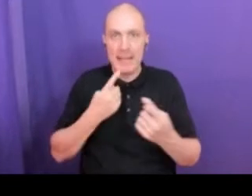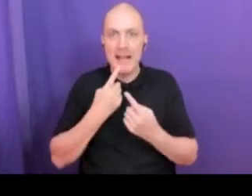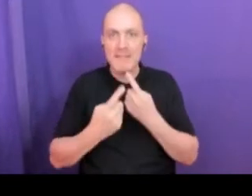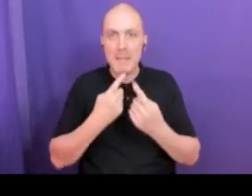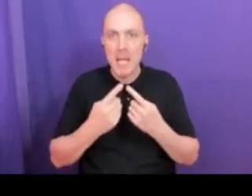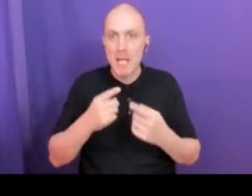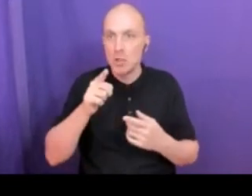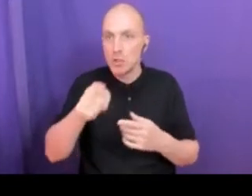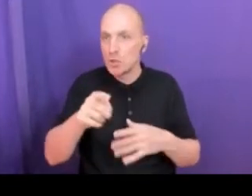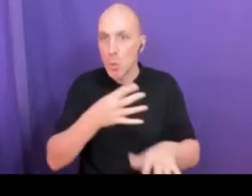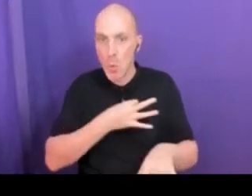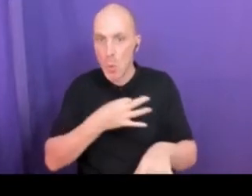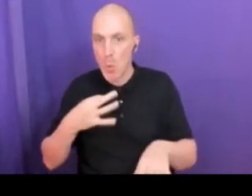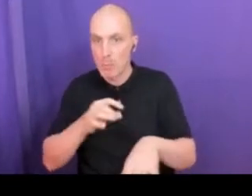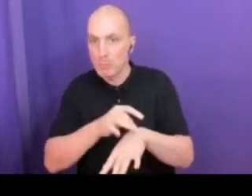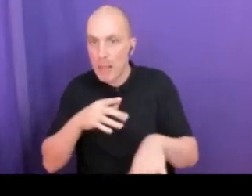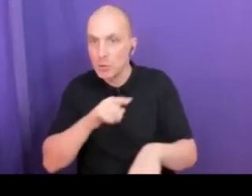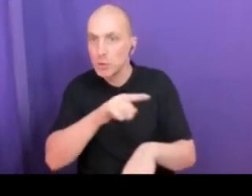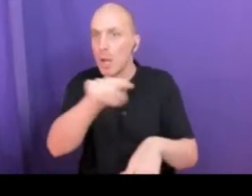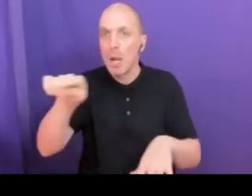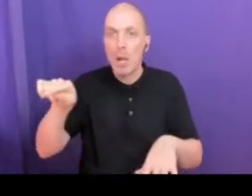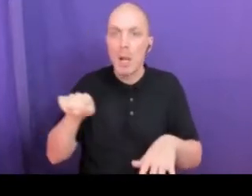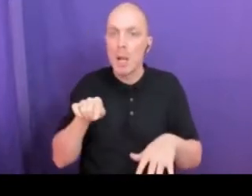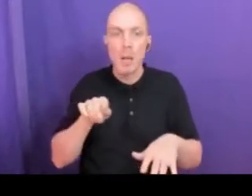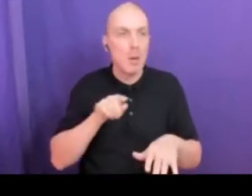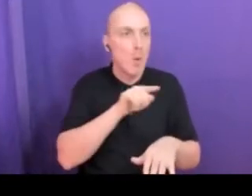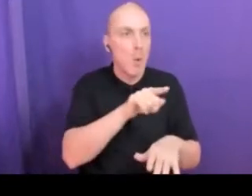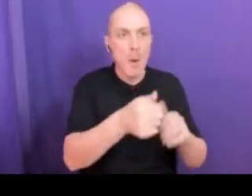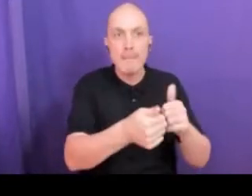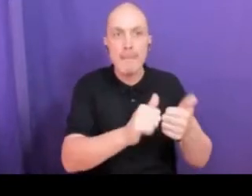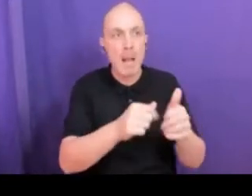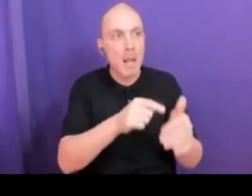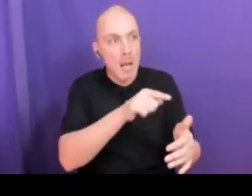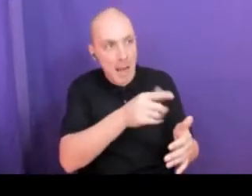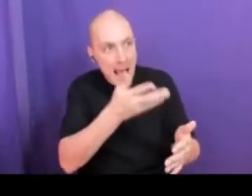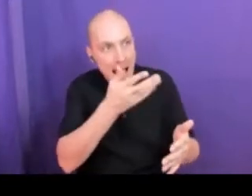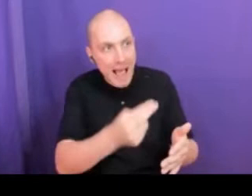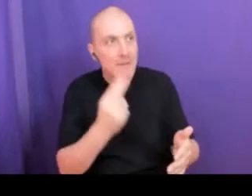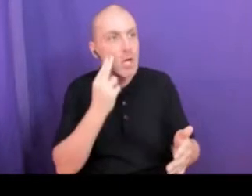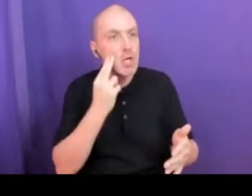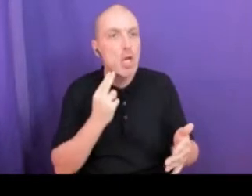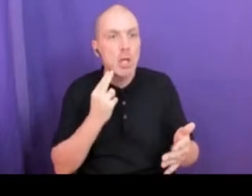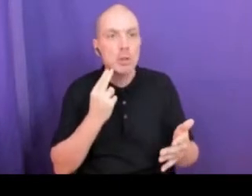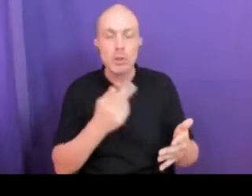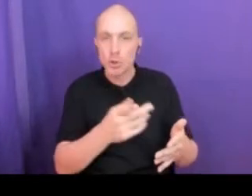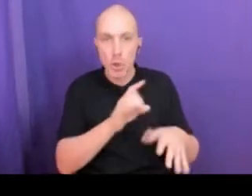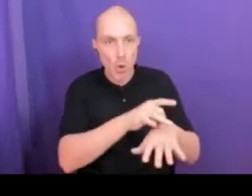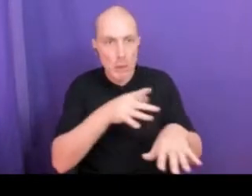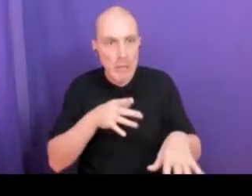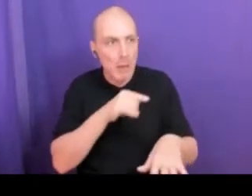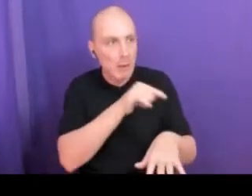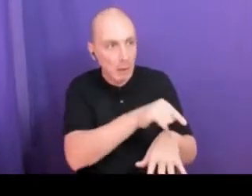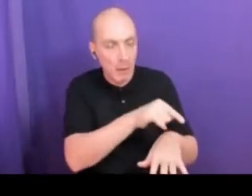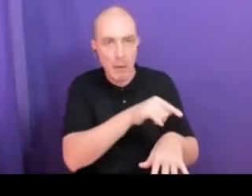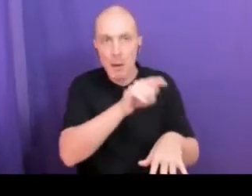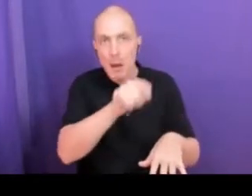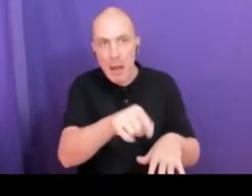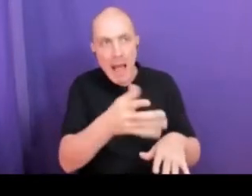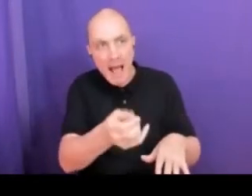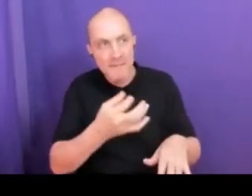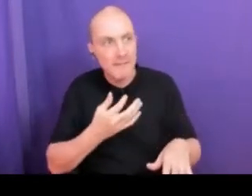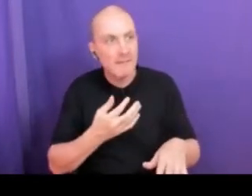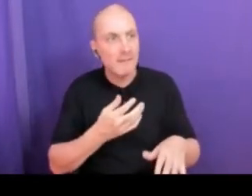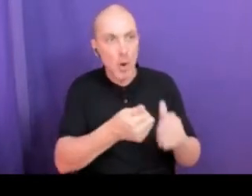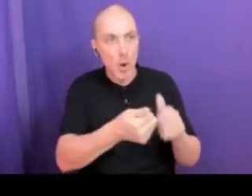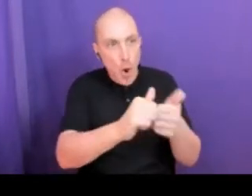Alzheimer Scotland who have Alzheimer Scotland dementia nurse consultants who will work in these clinics or have colleagues in these clinics. So